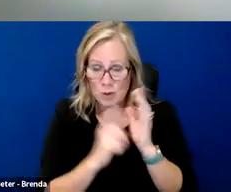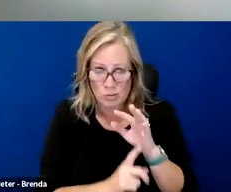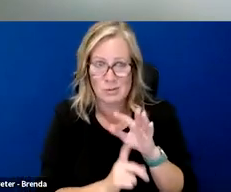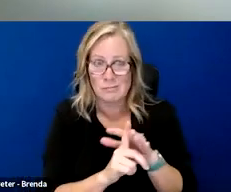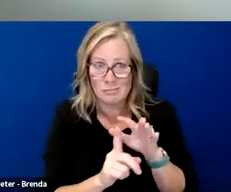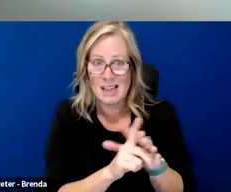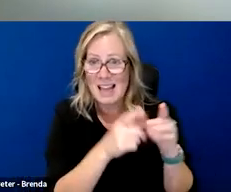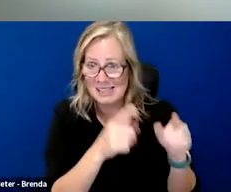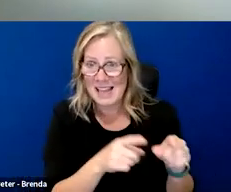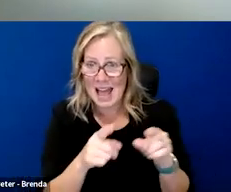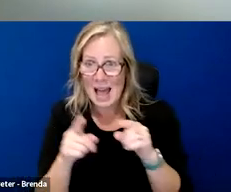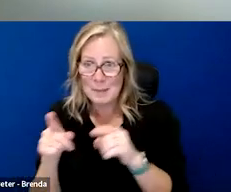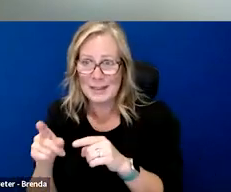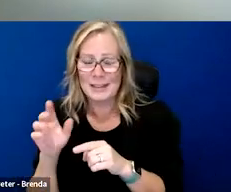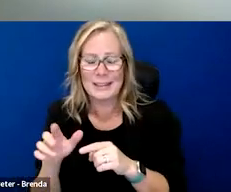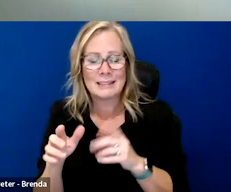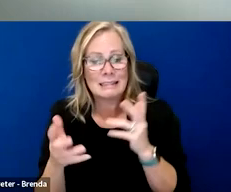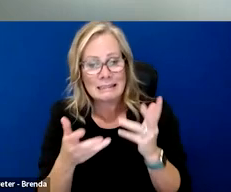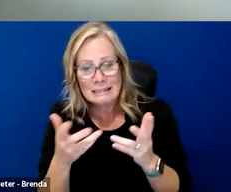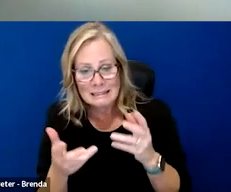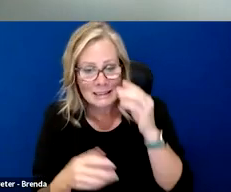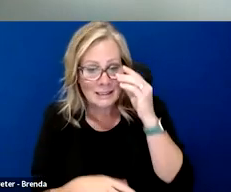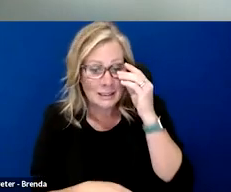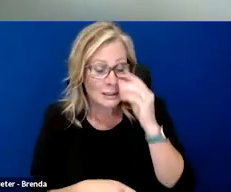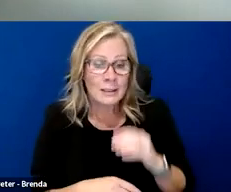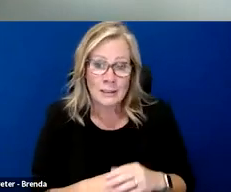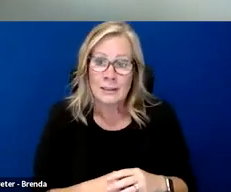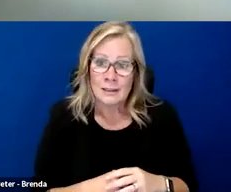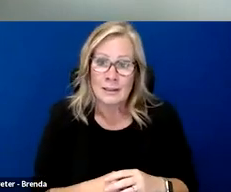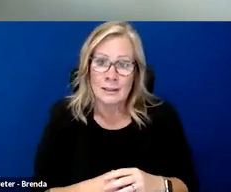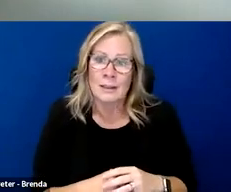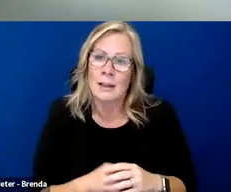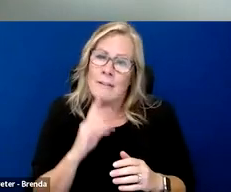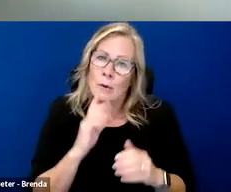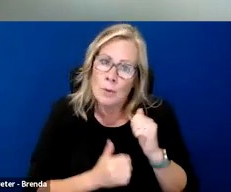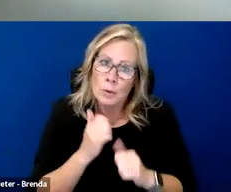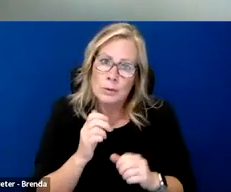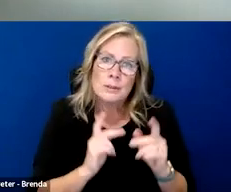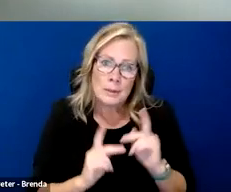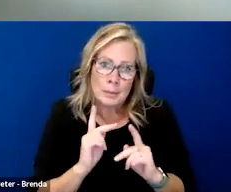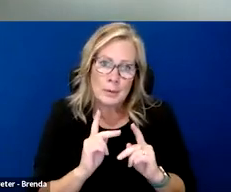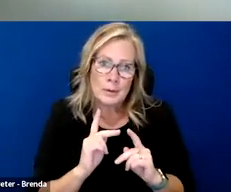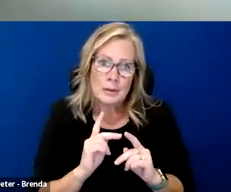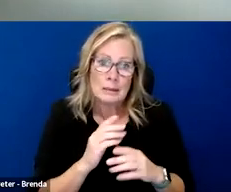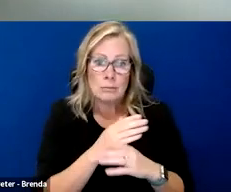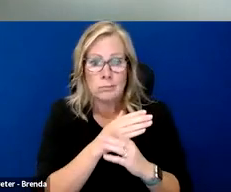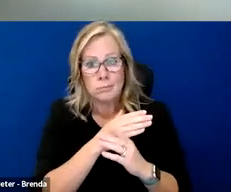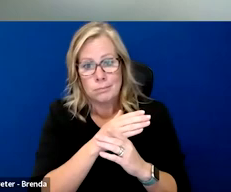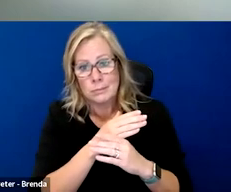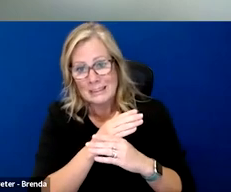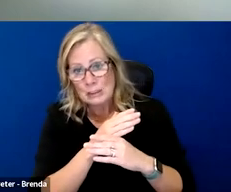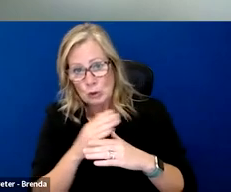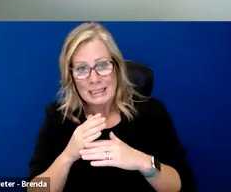change and these intersecting issues at the same time. For most people, extreme heat is going to be a greater risk